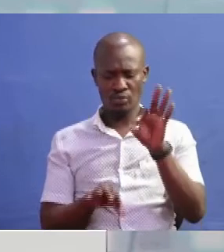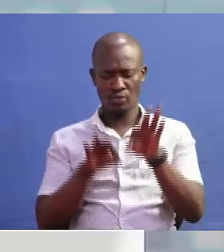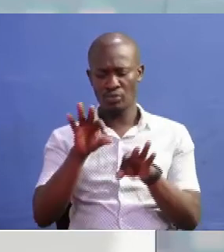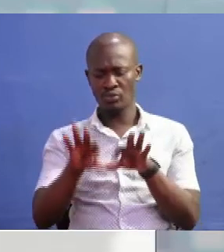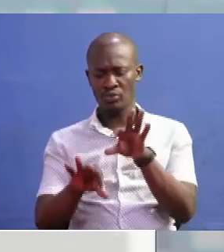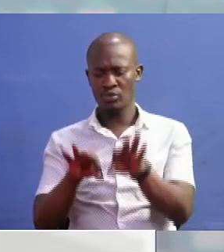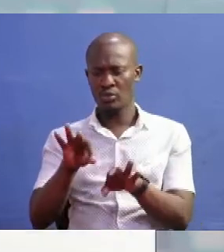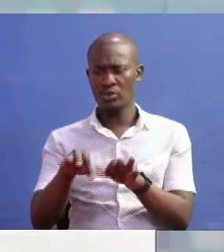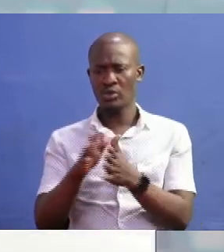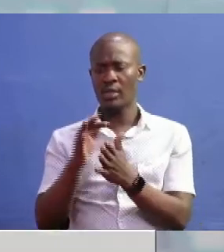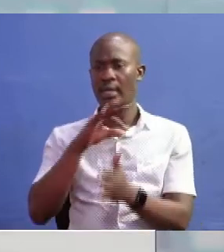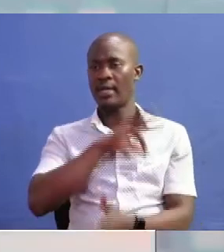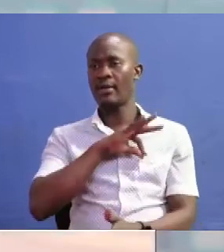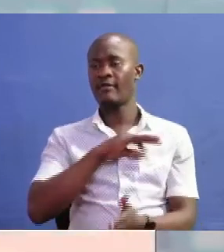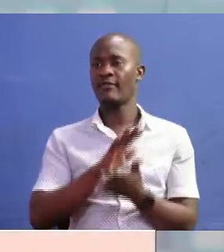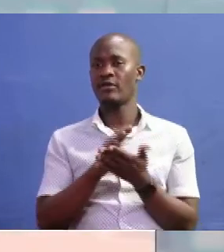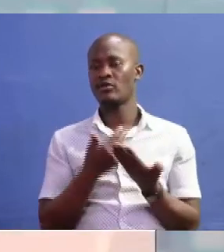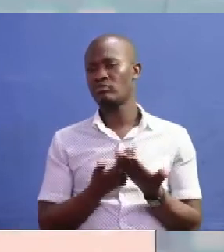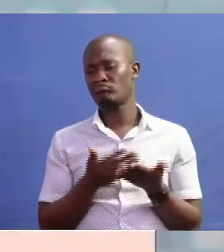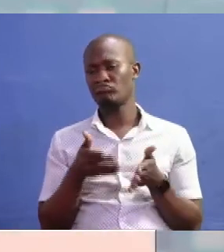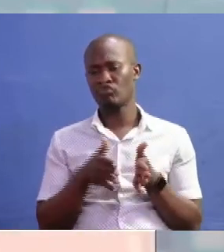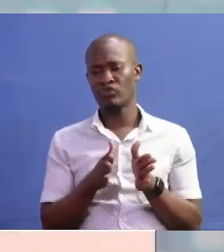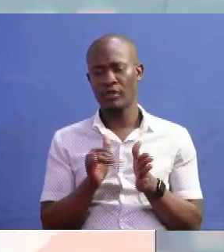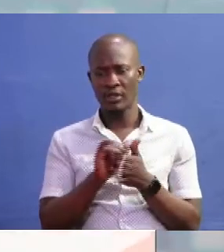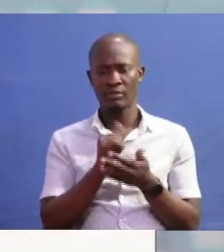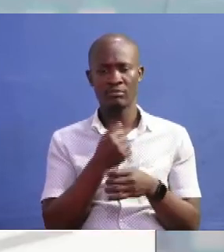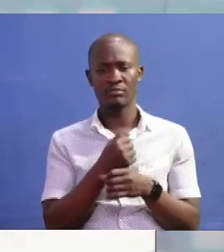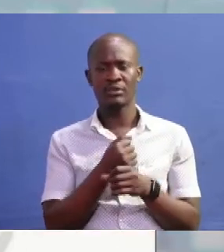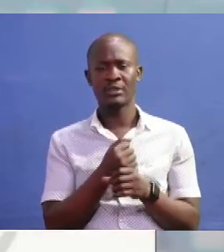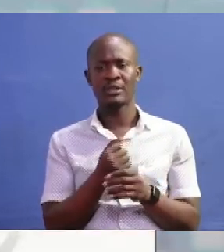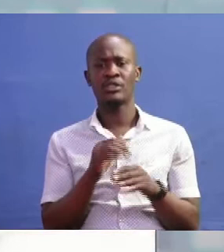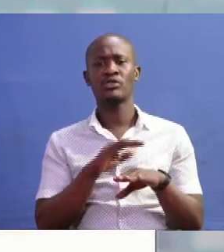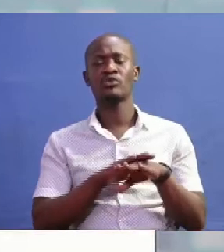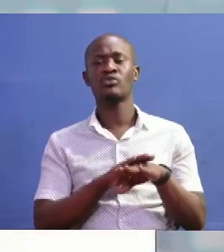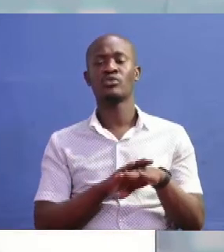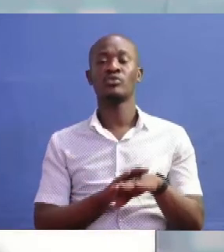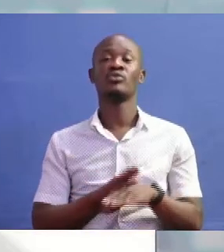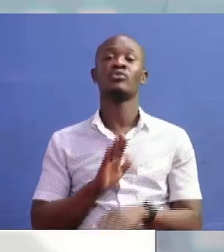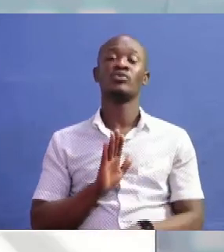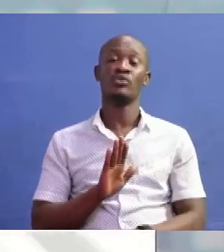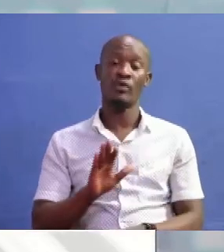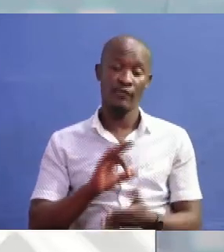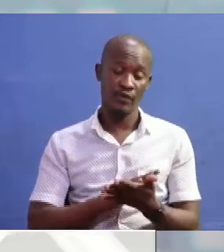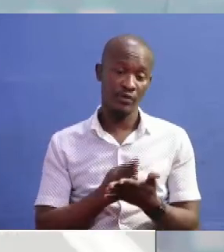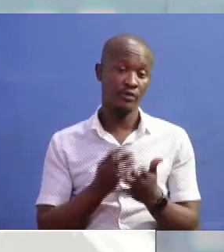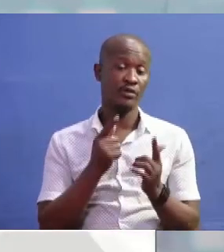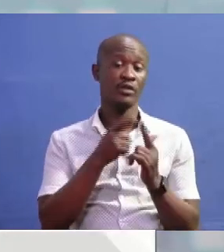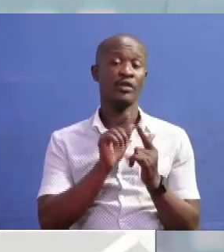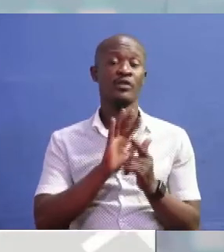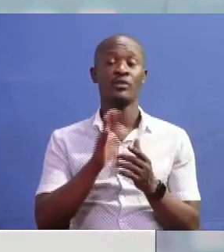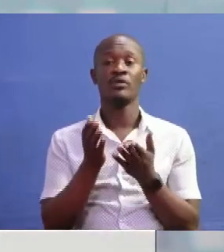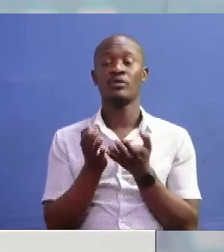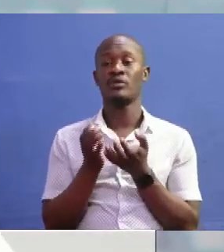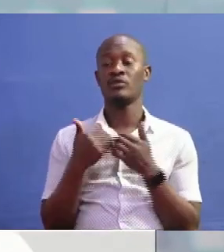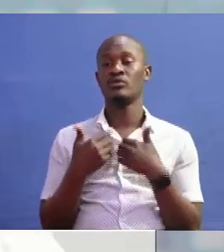are now able to choose an investment vehicle that suits, or even that suits your financial goals and your needs, that will help you